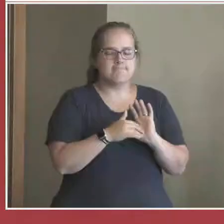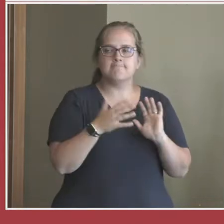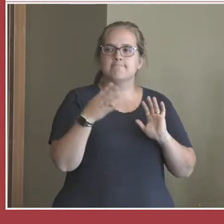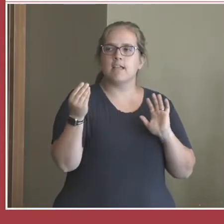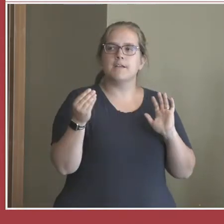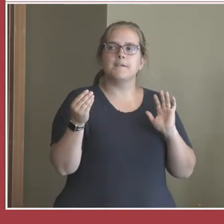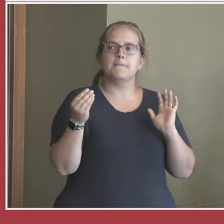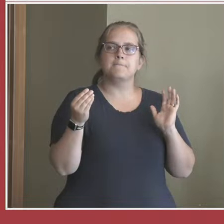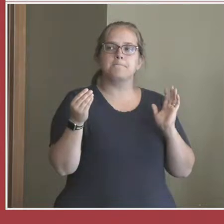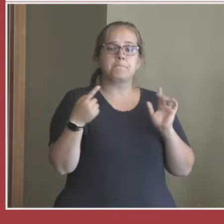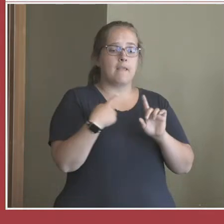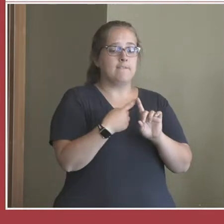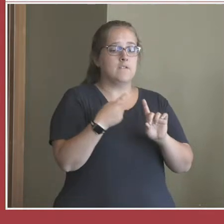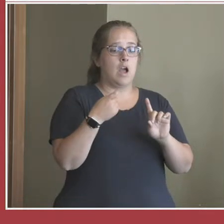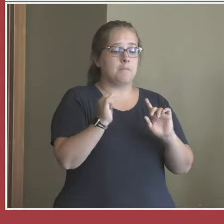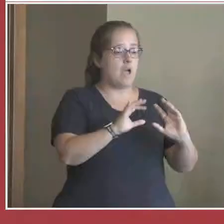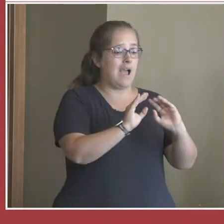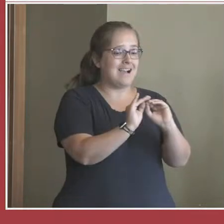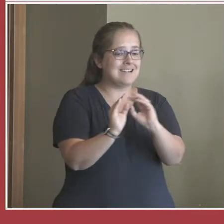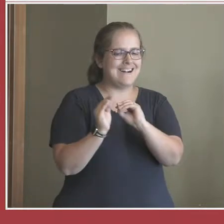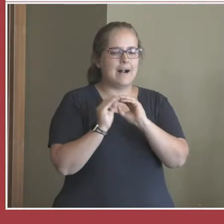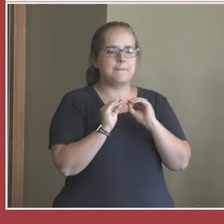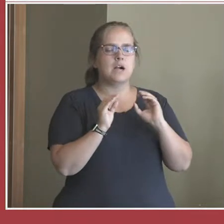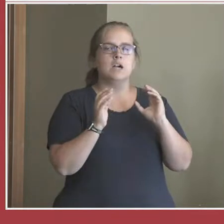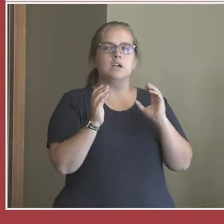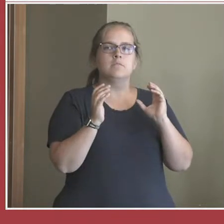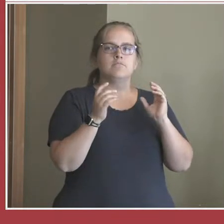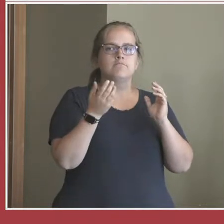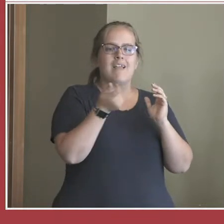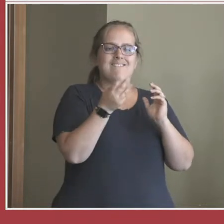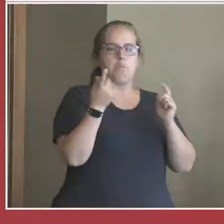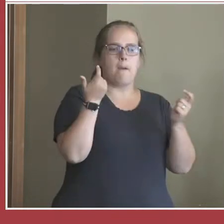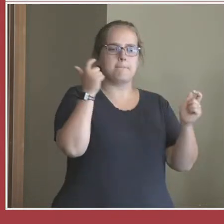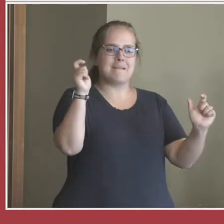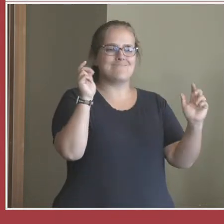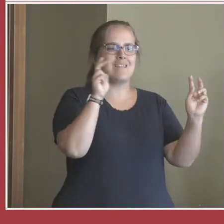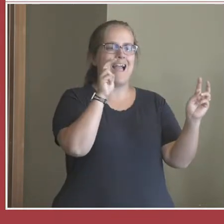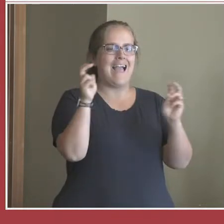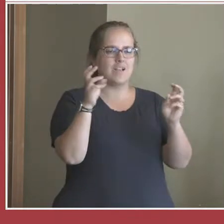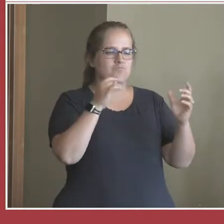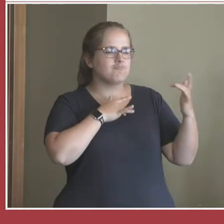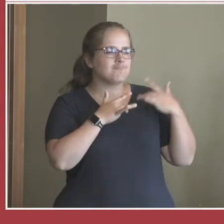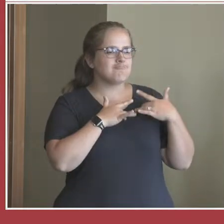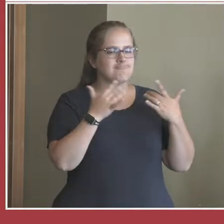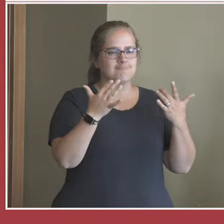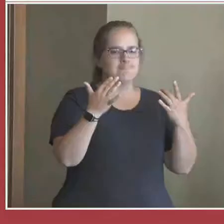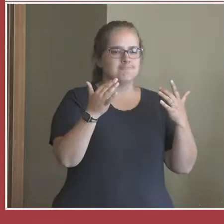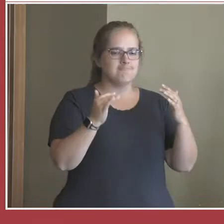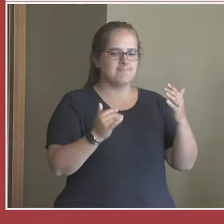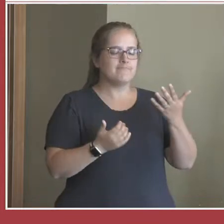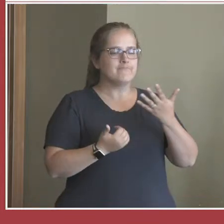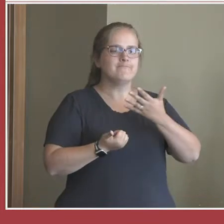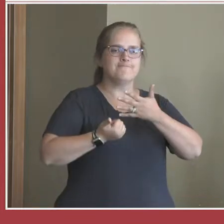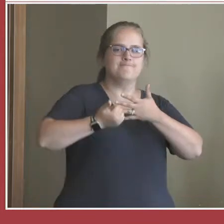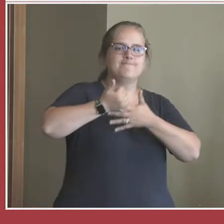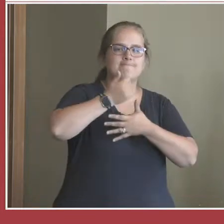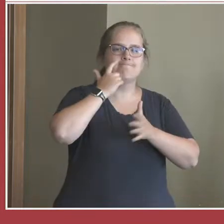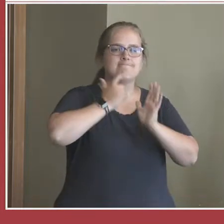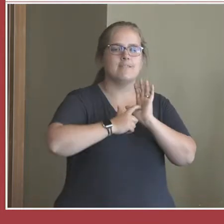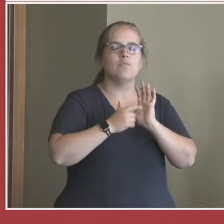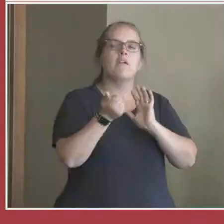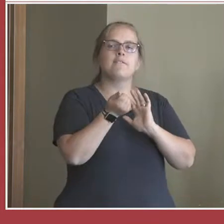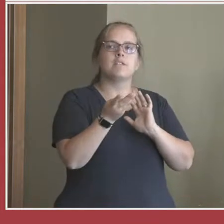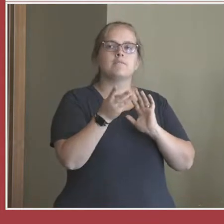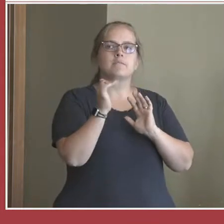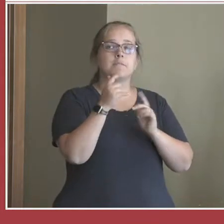and from these sessions, a couple of major issues and concerns kind of floated to the top. And a couple of